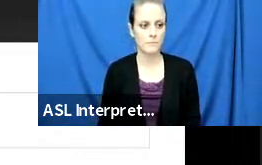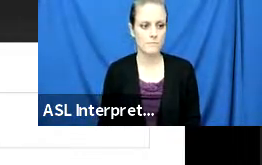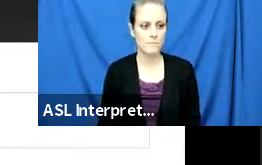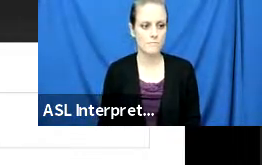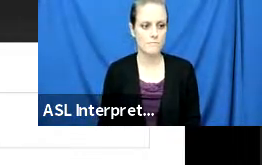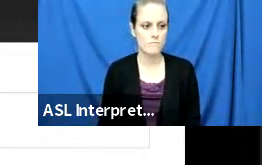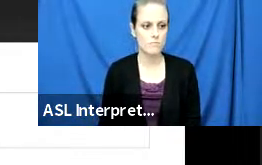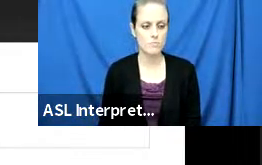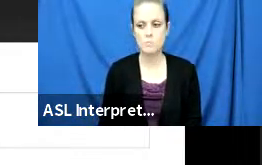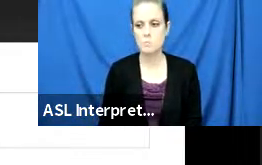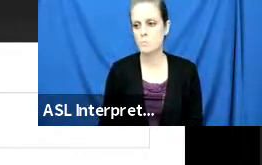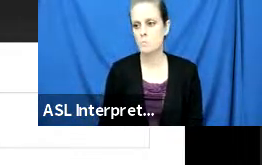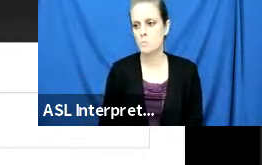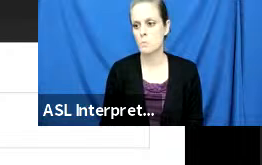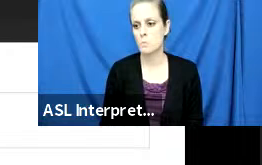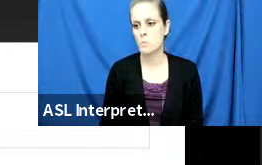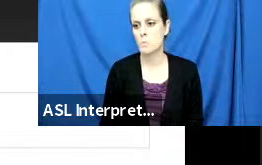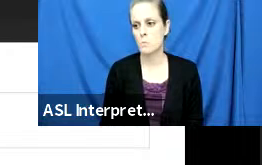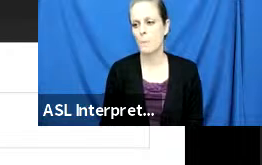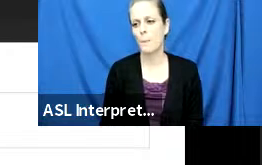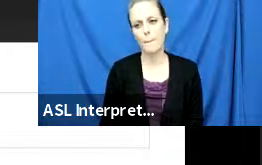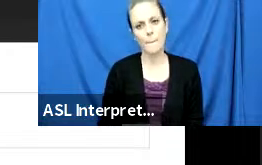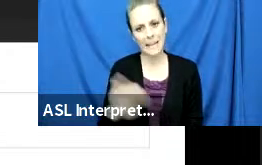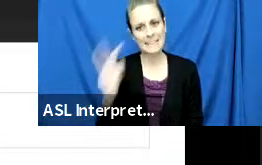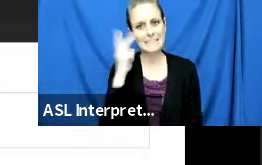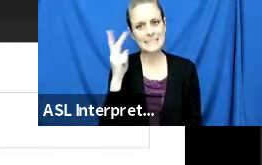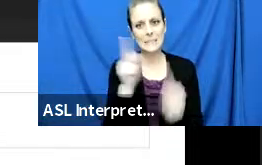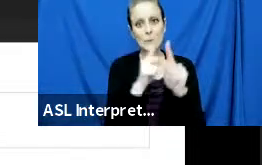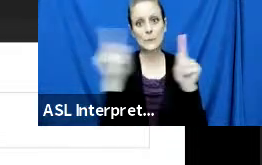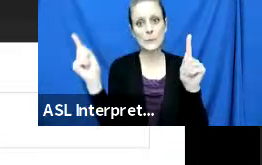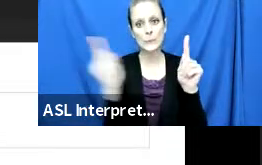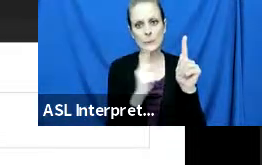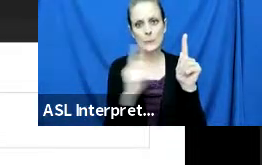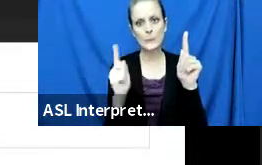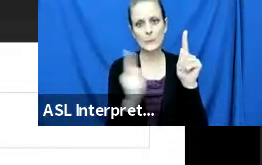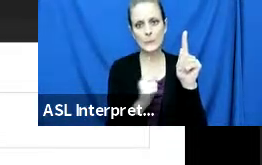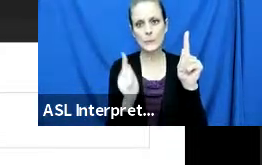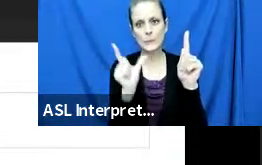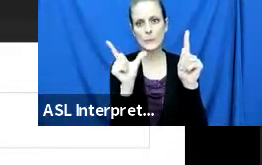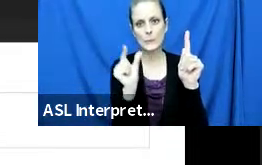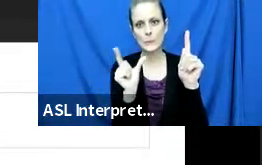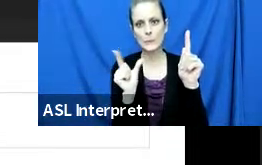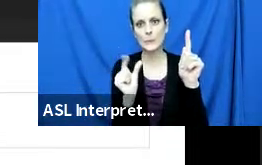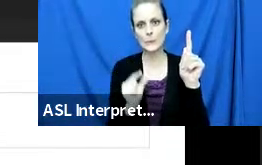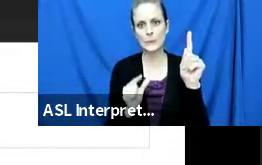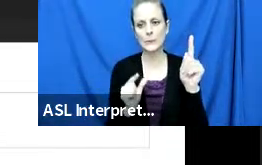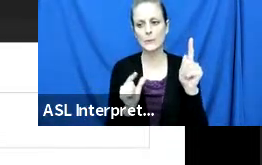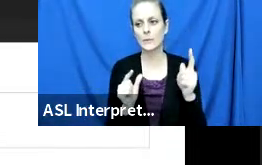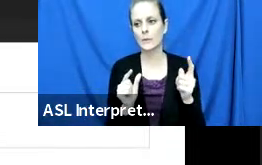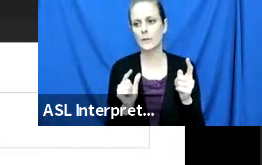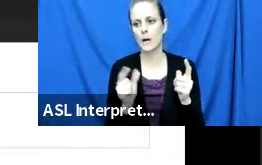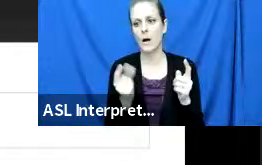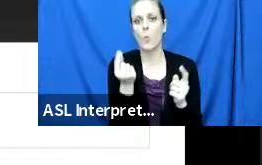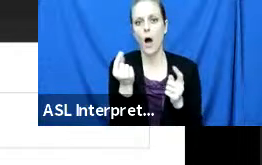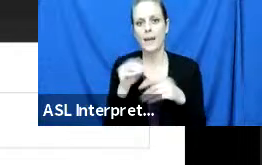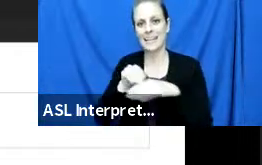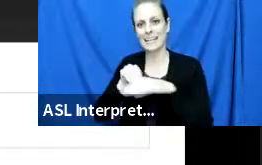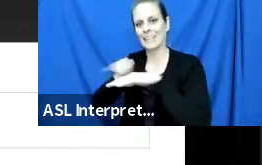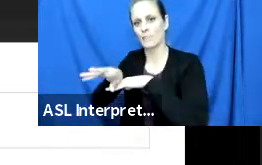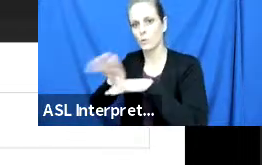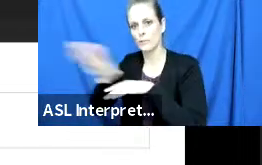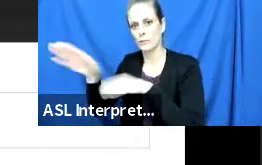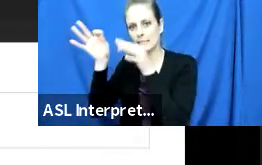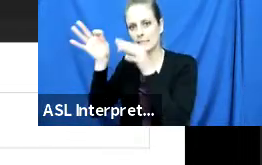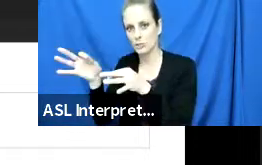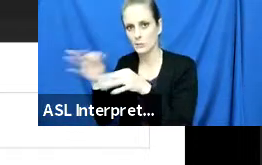differences across the different kind of possible influencing factors, and also